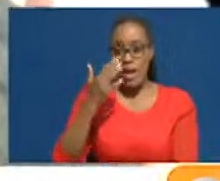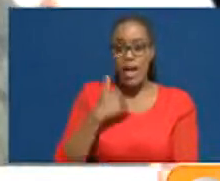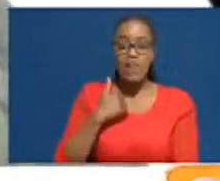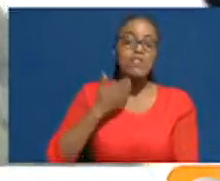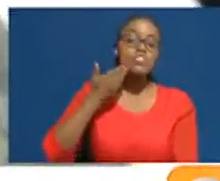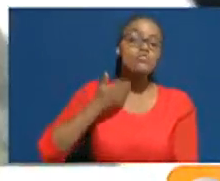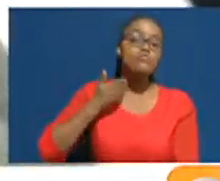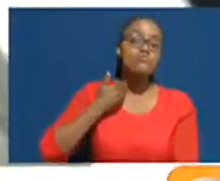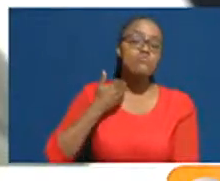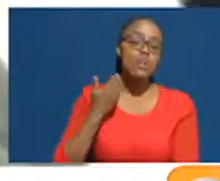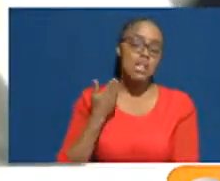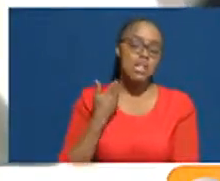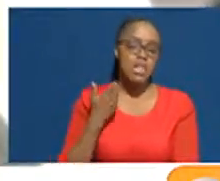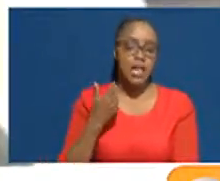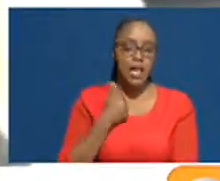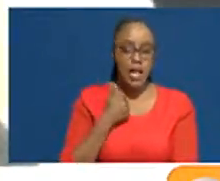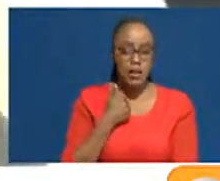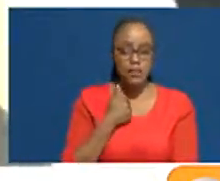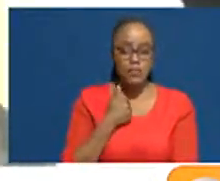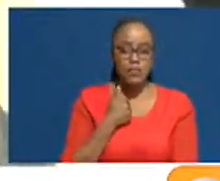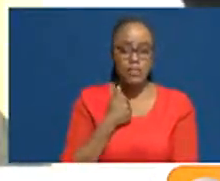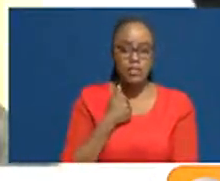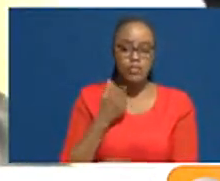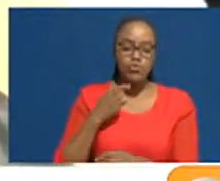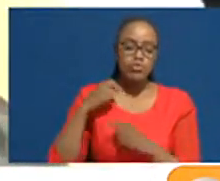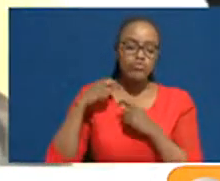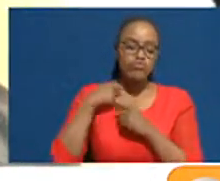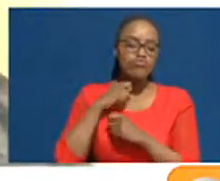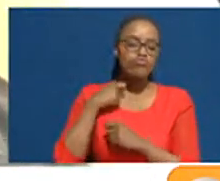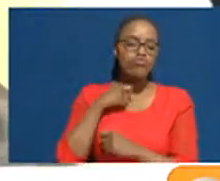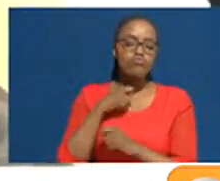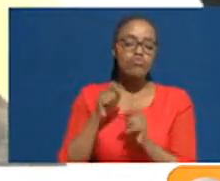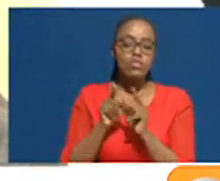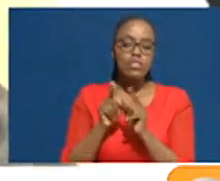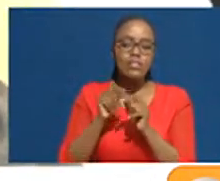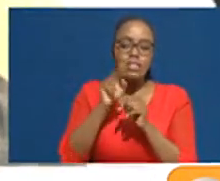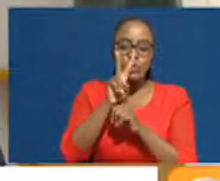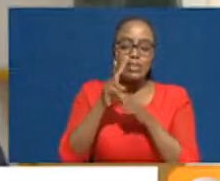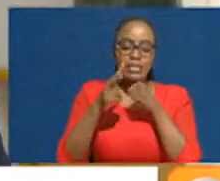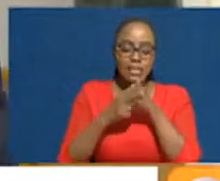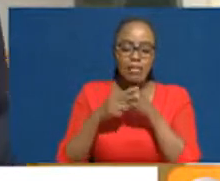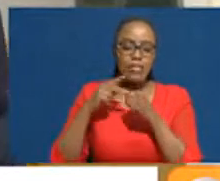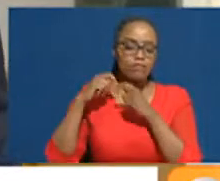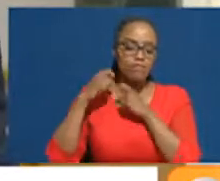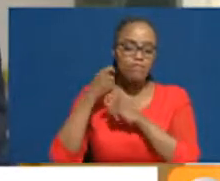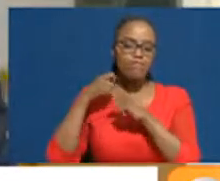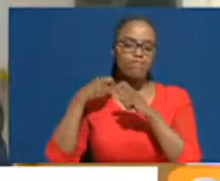yangu niliweza kushonwa stitches 27.